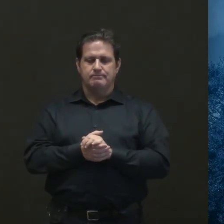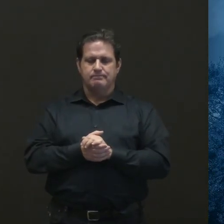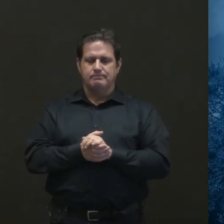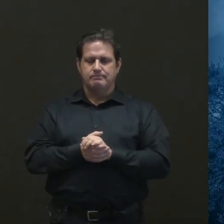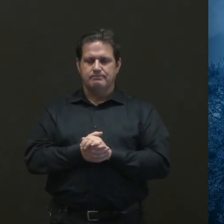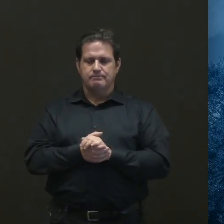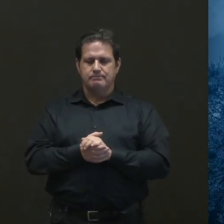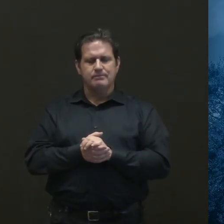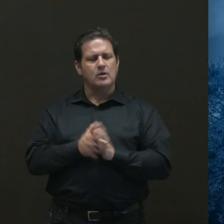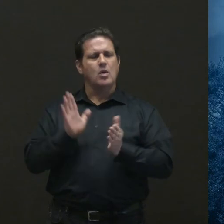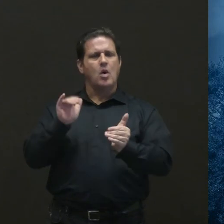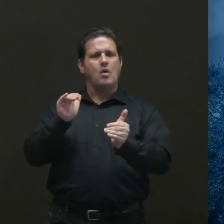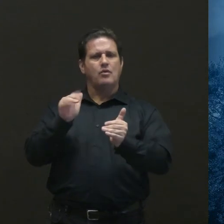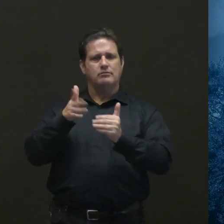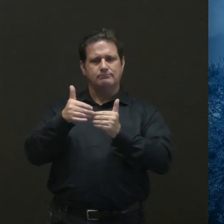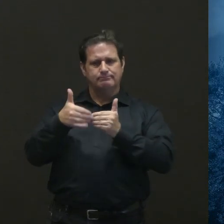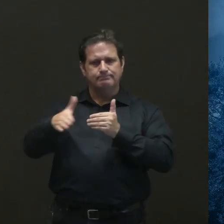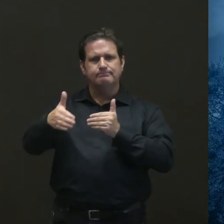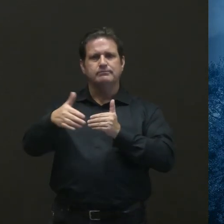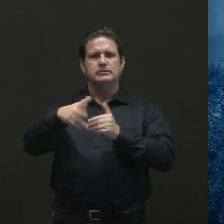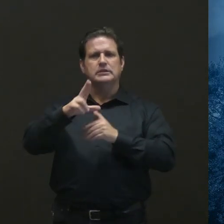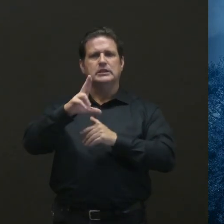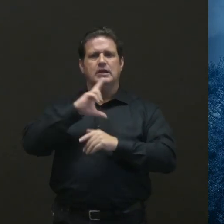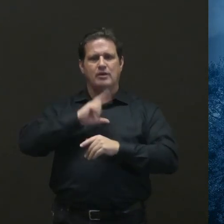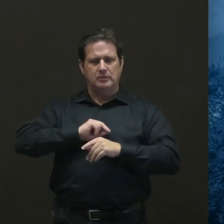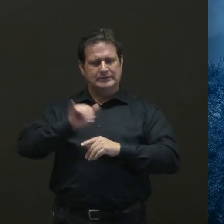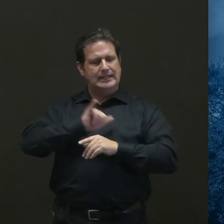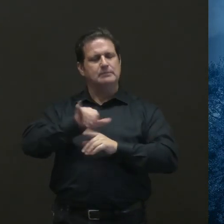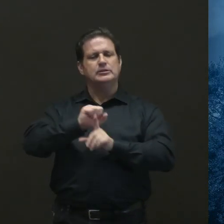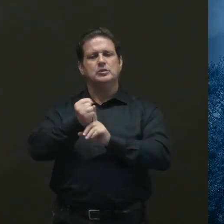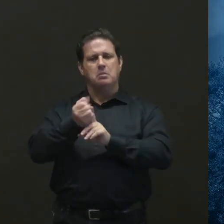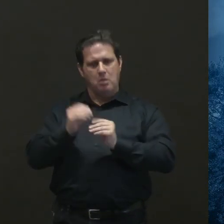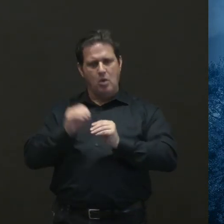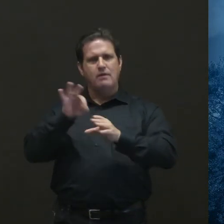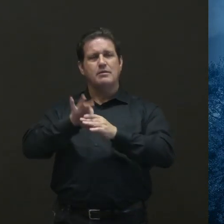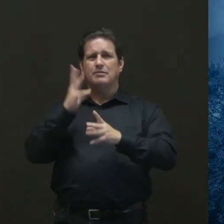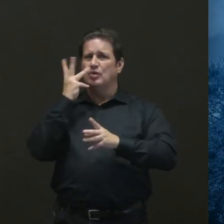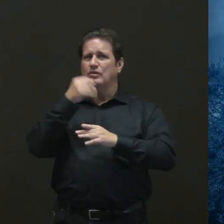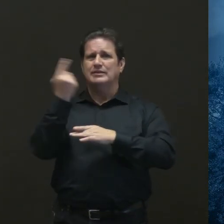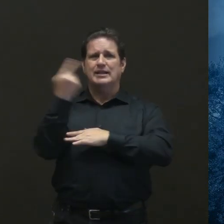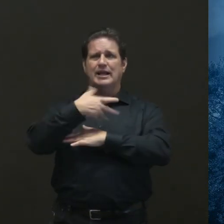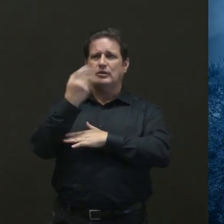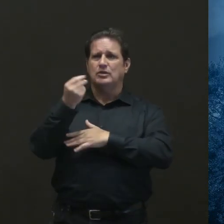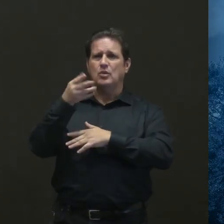And hopefully as we move into November, the same situation. It's a beautiful day out there.